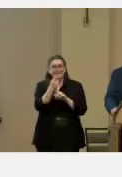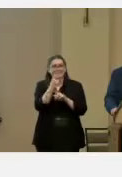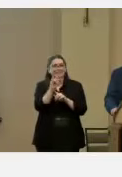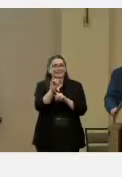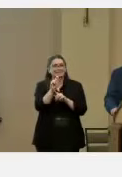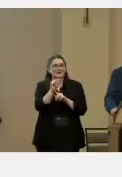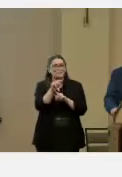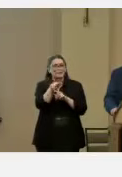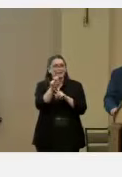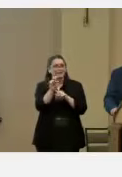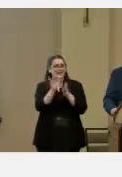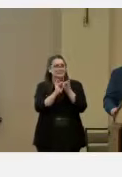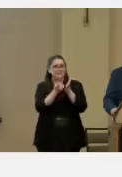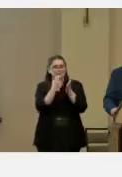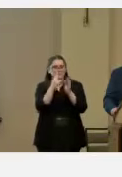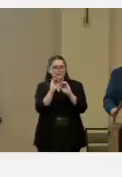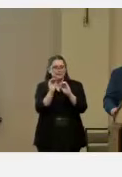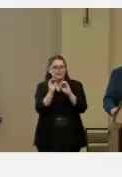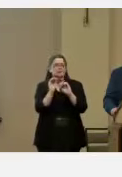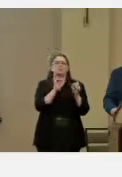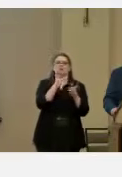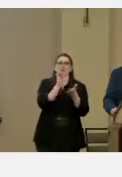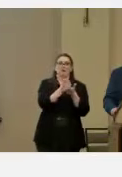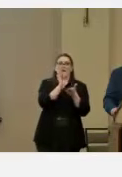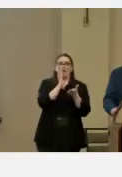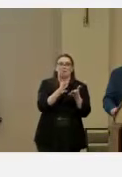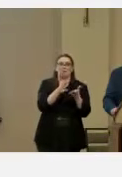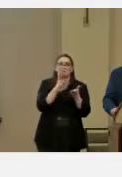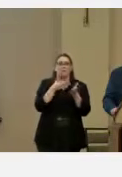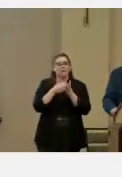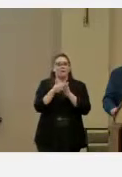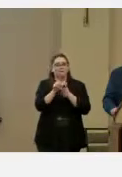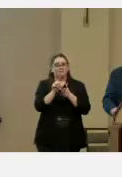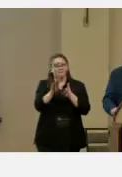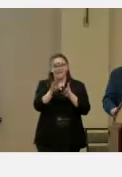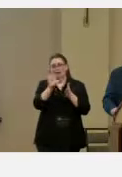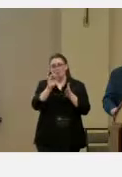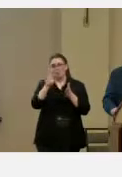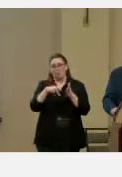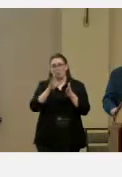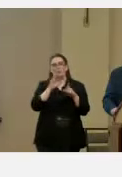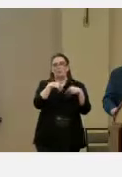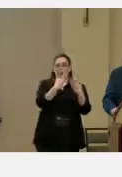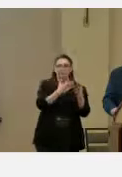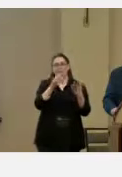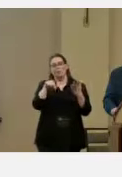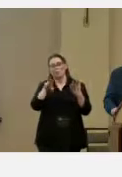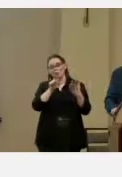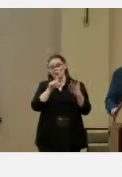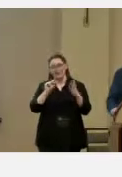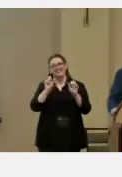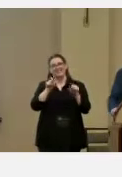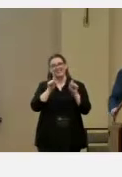associated with this, sometimes this is a marker. It's offered by LabCorp and Quest,